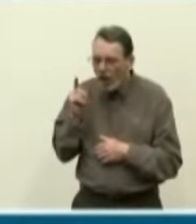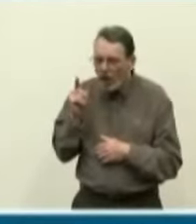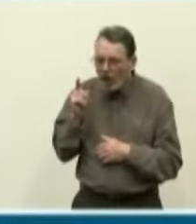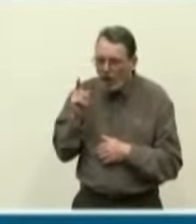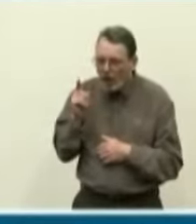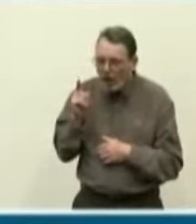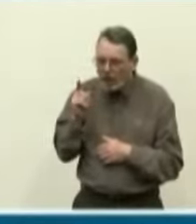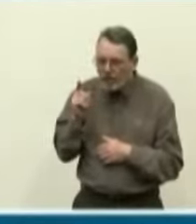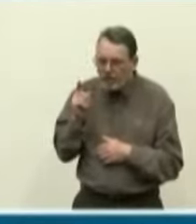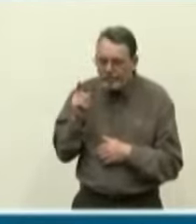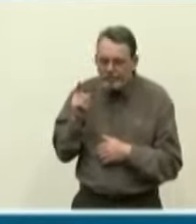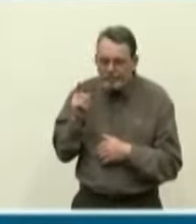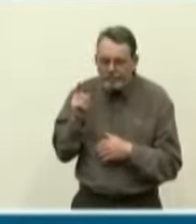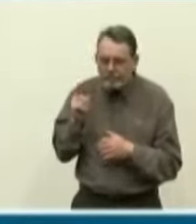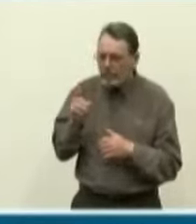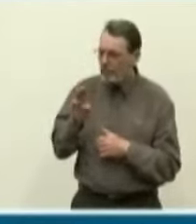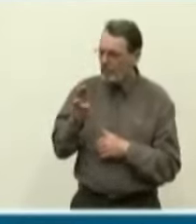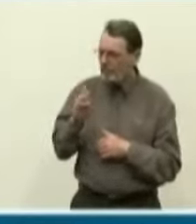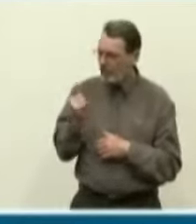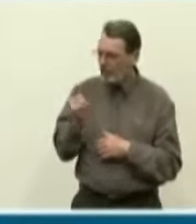from his wrist.